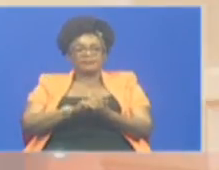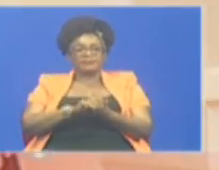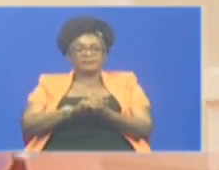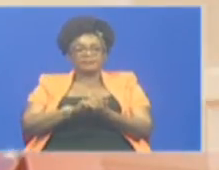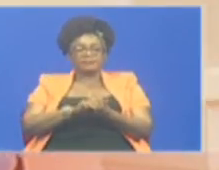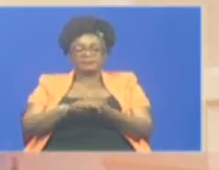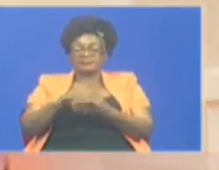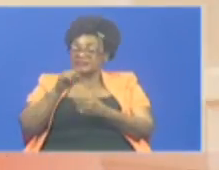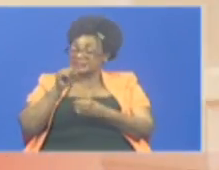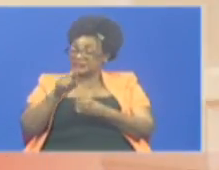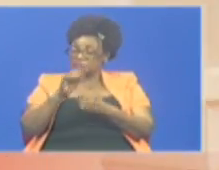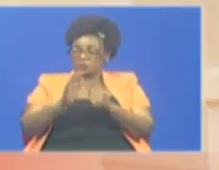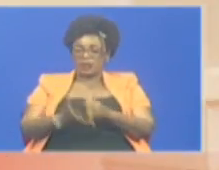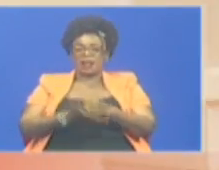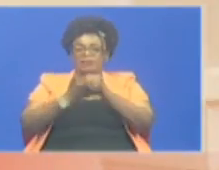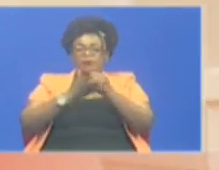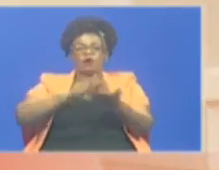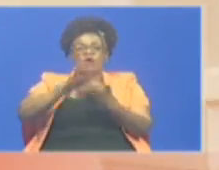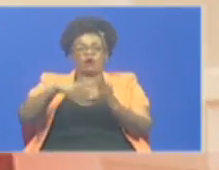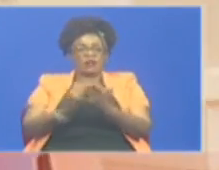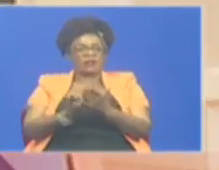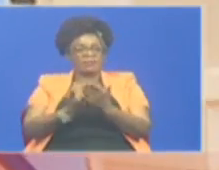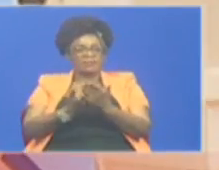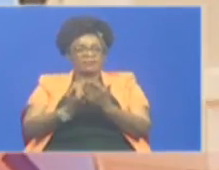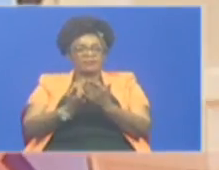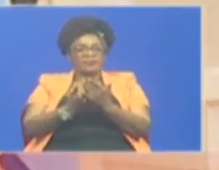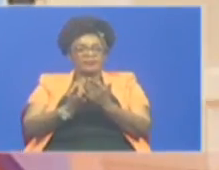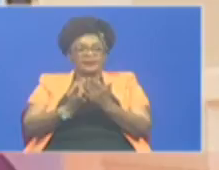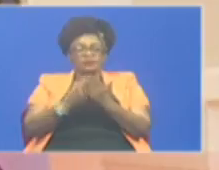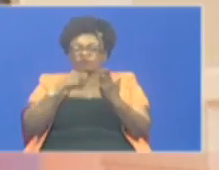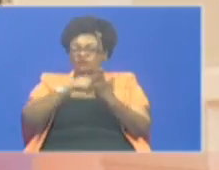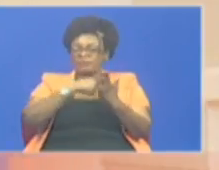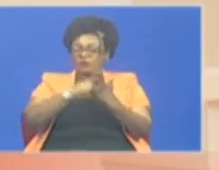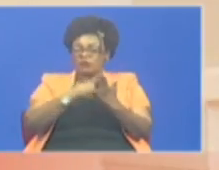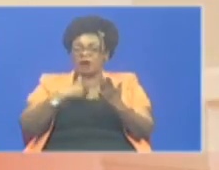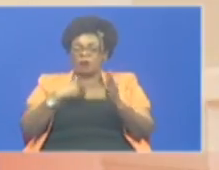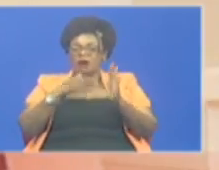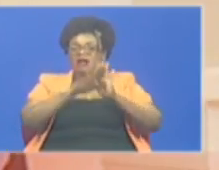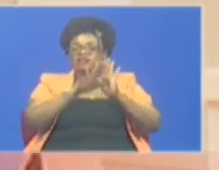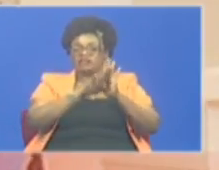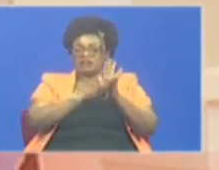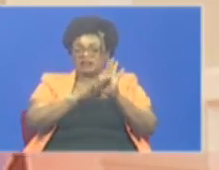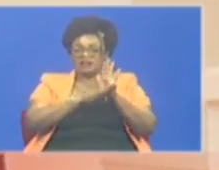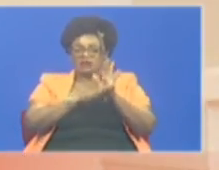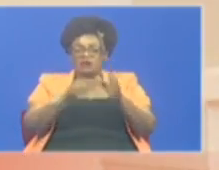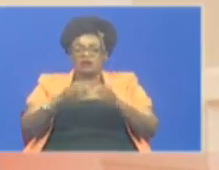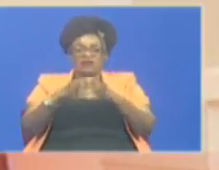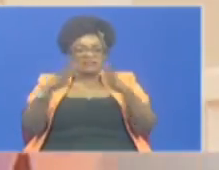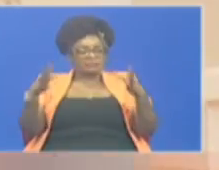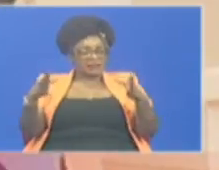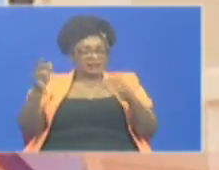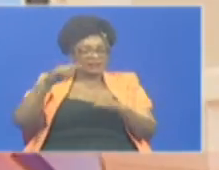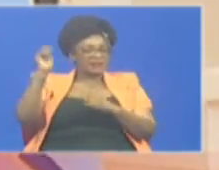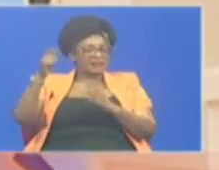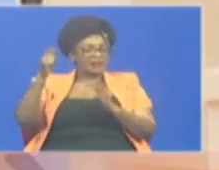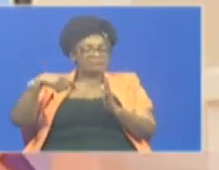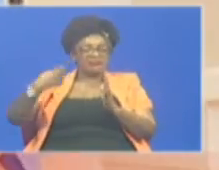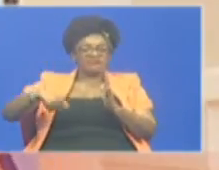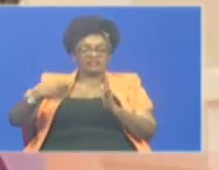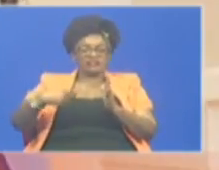help all of us champion our agenda of expanding Kenya's manufacturing